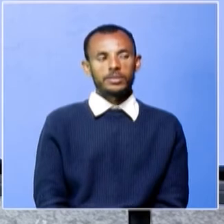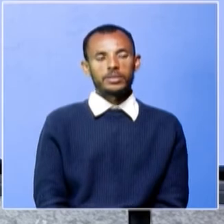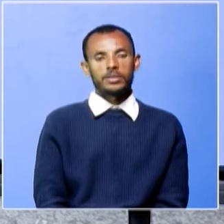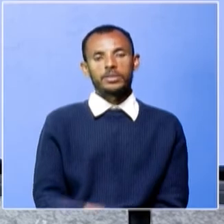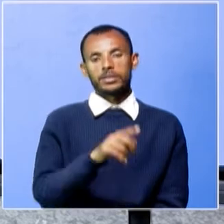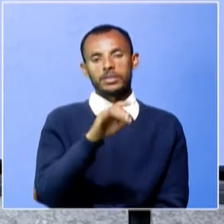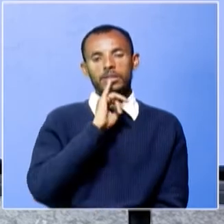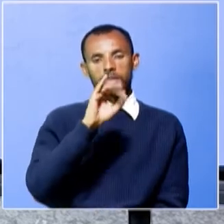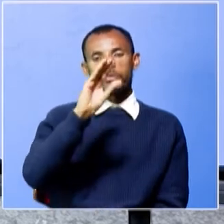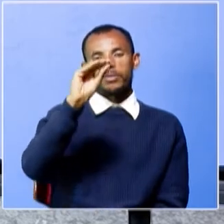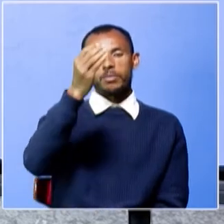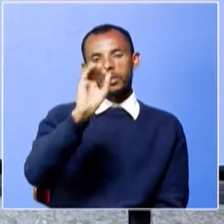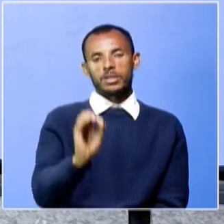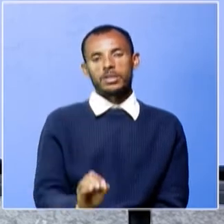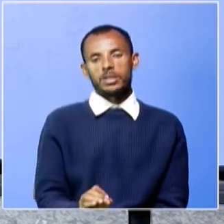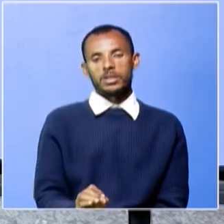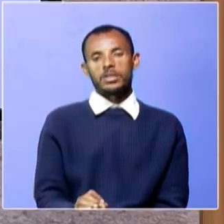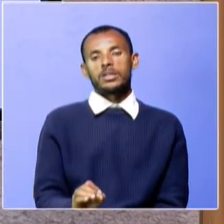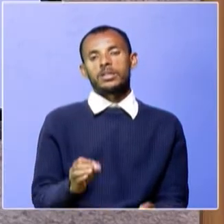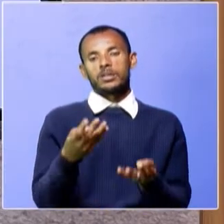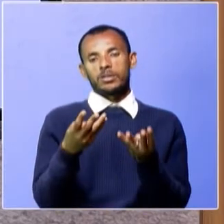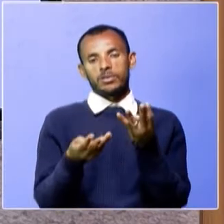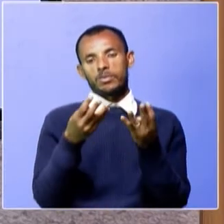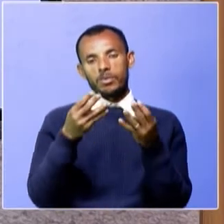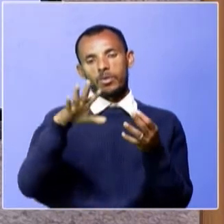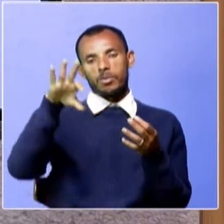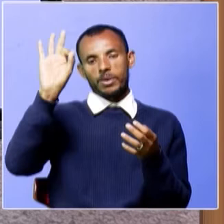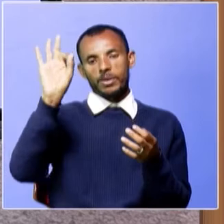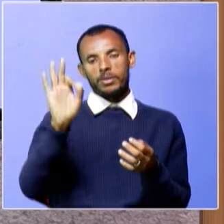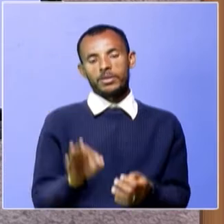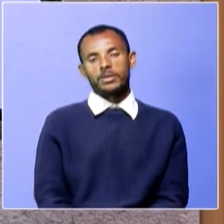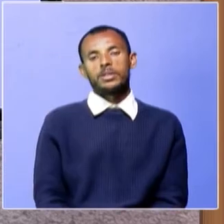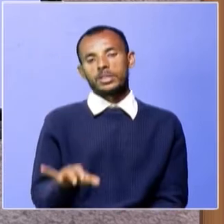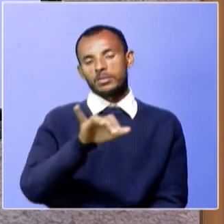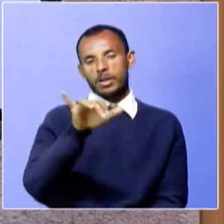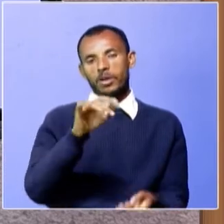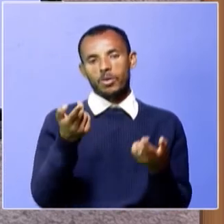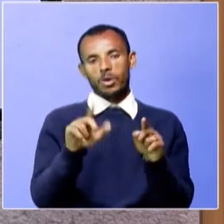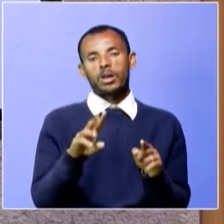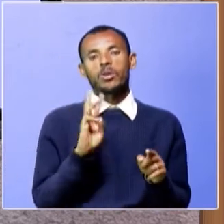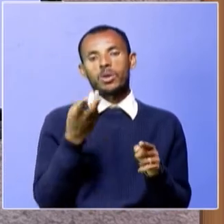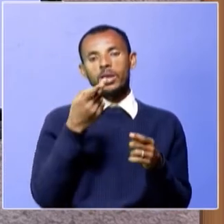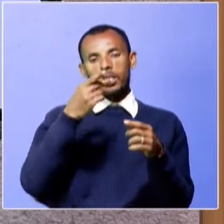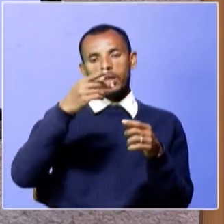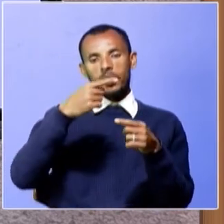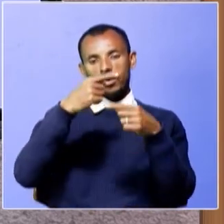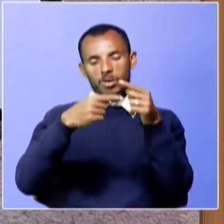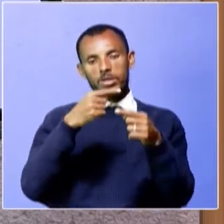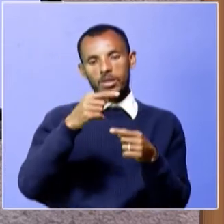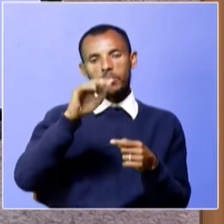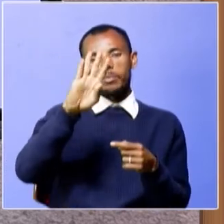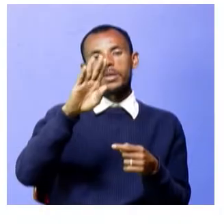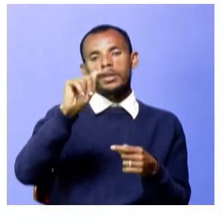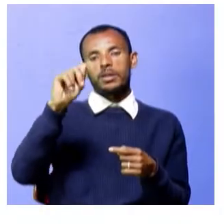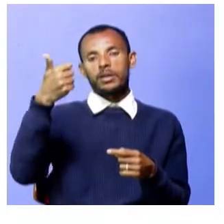is 50% the head to occur. Okay, similarly, when we go to the B part,